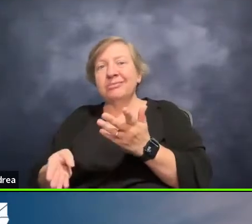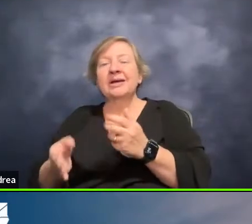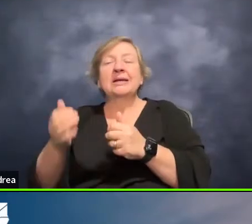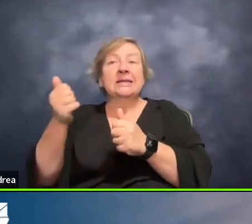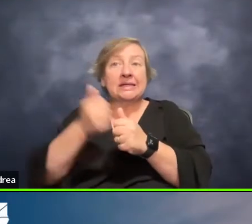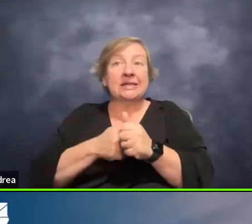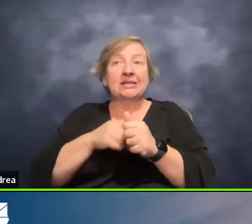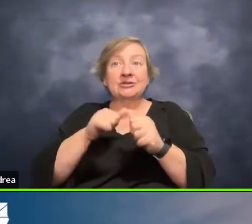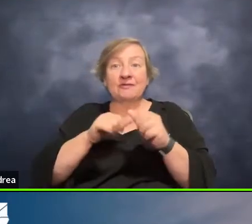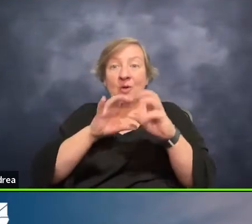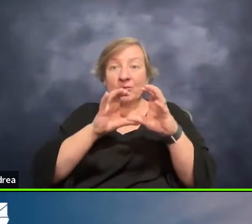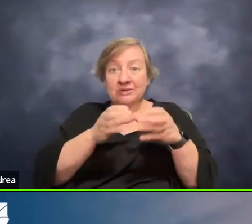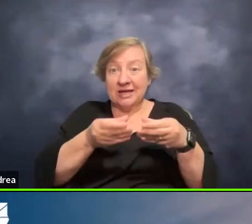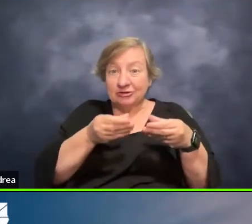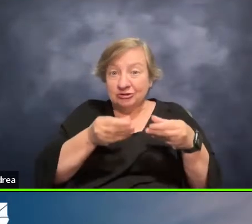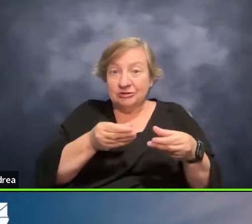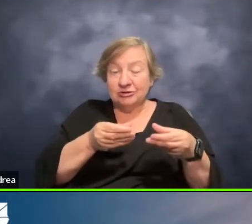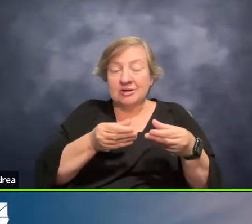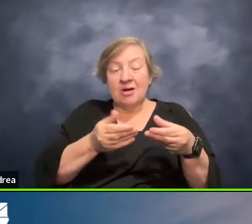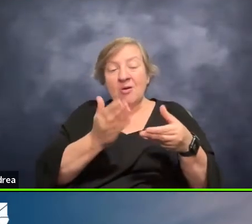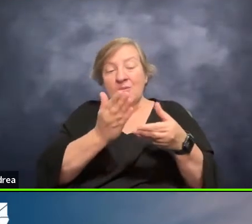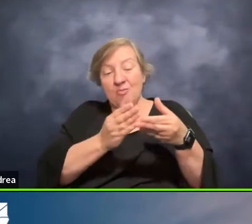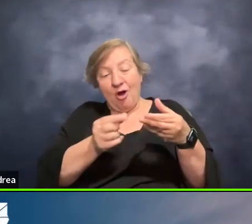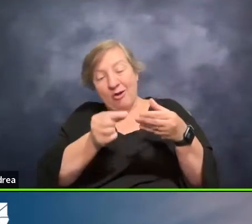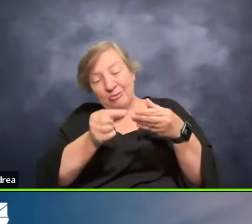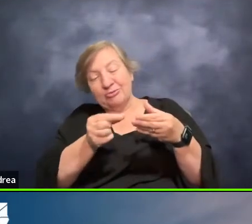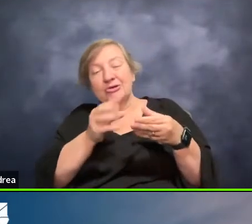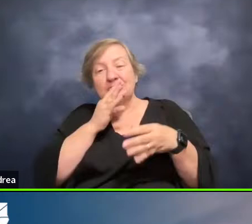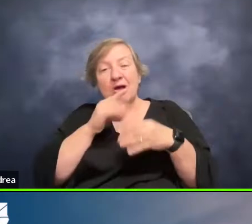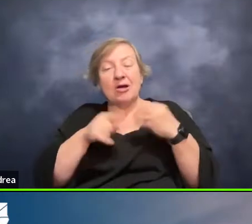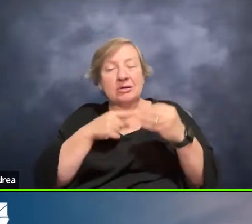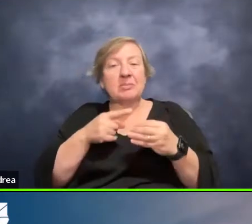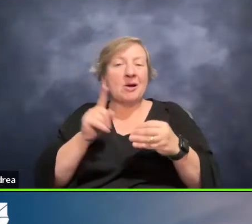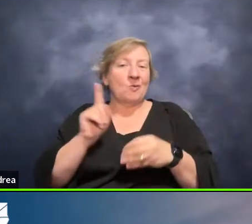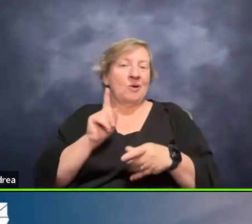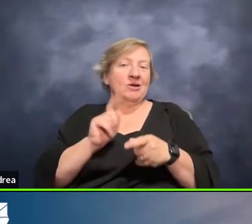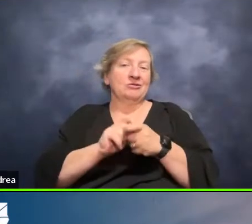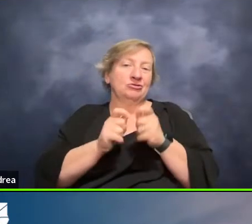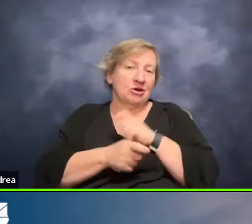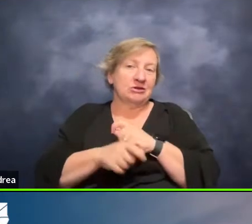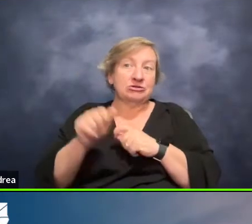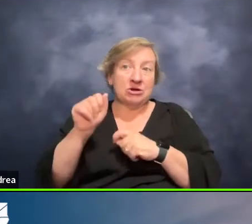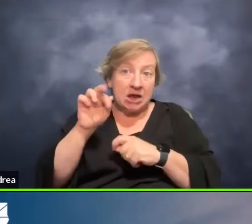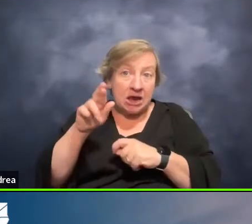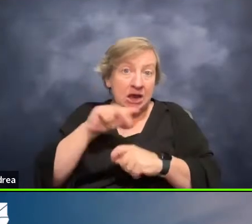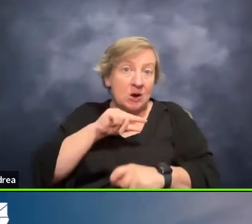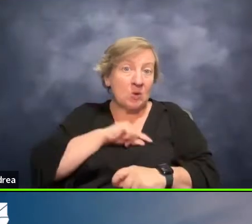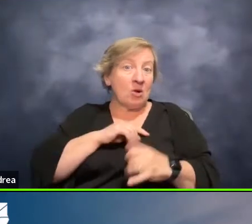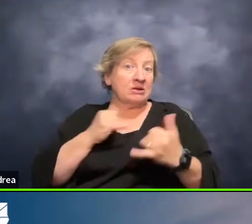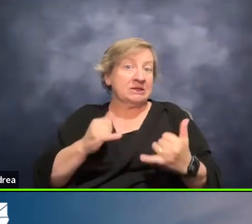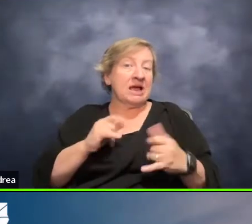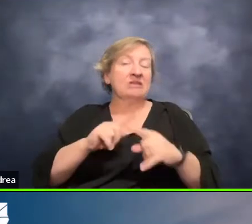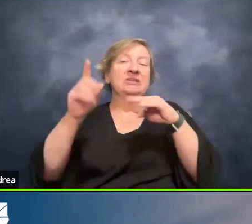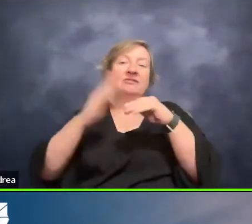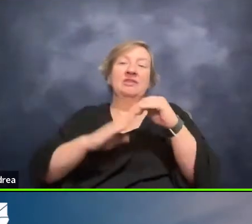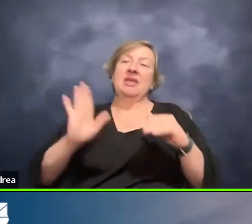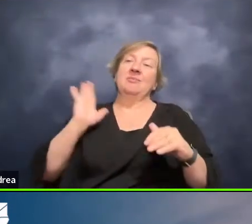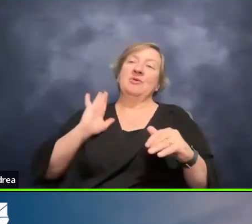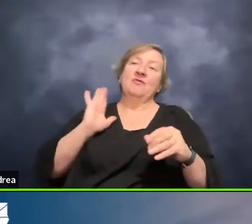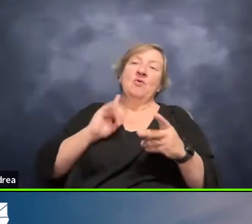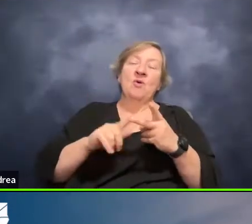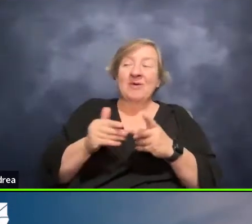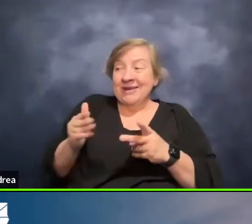a subsection that talks about changes to air quality or to